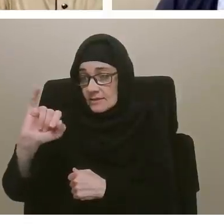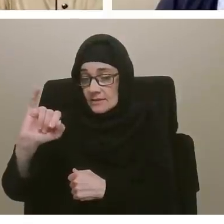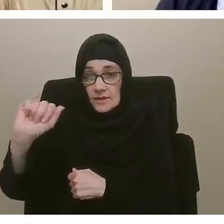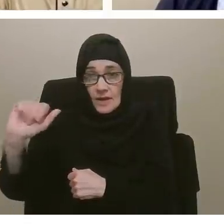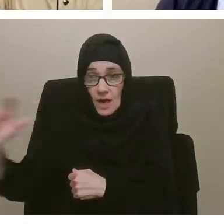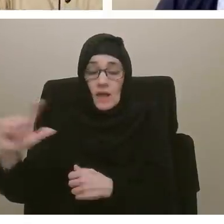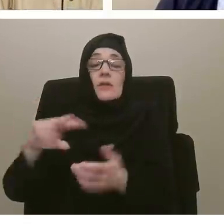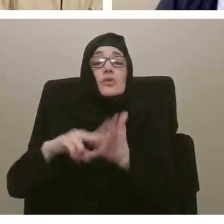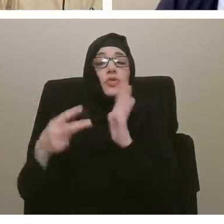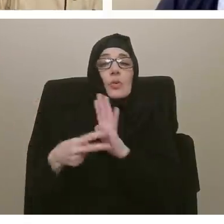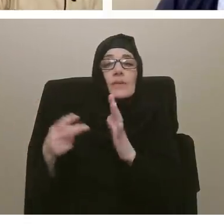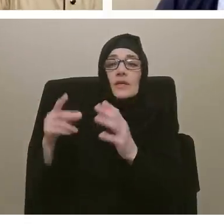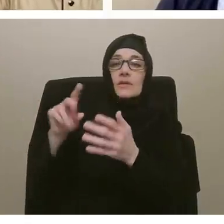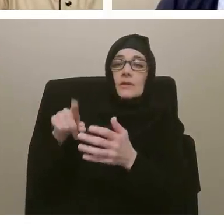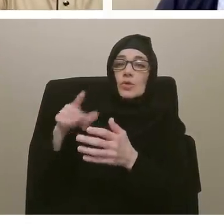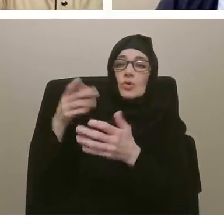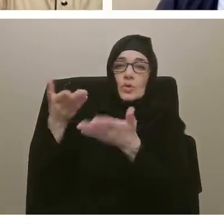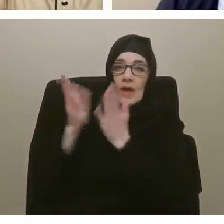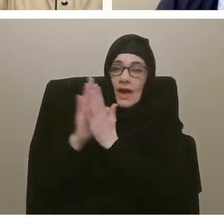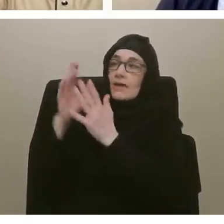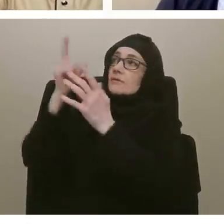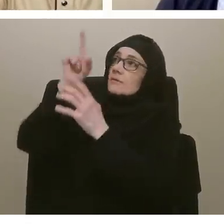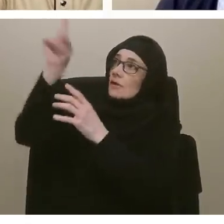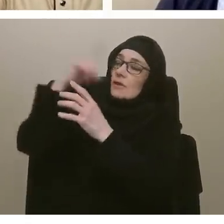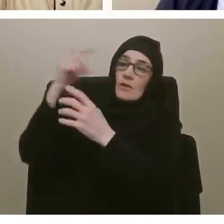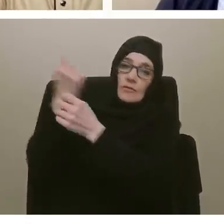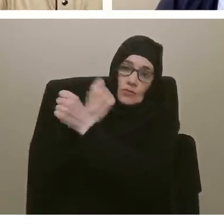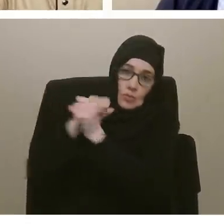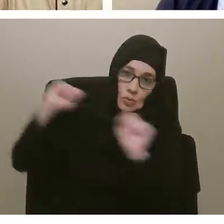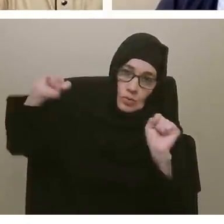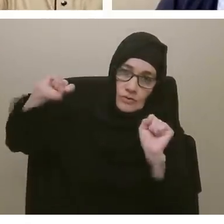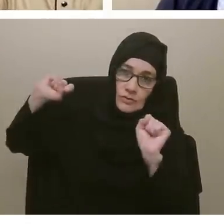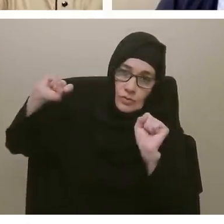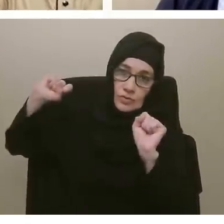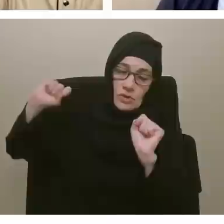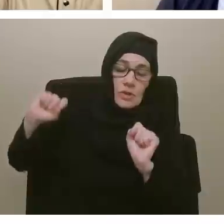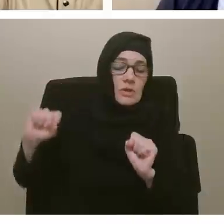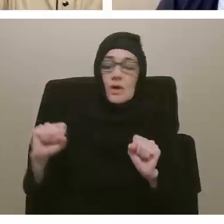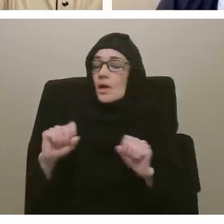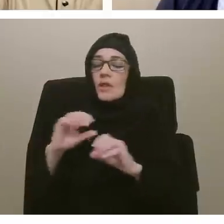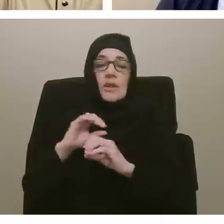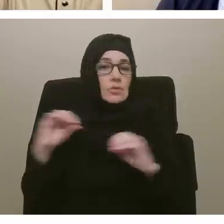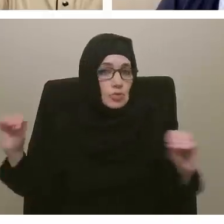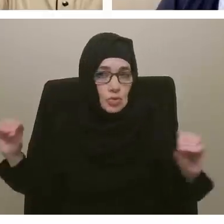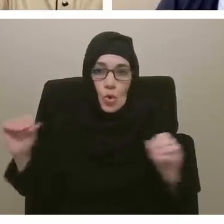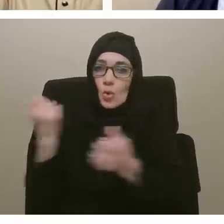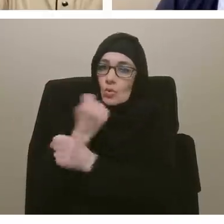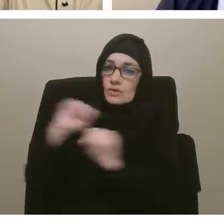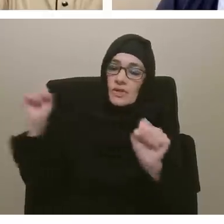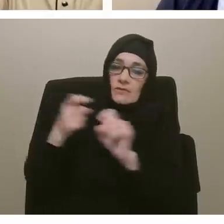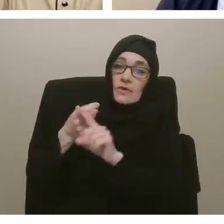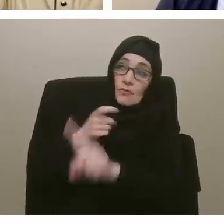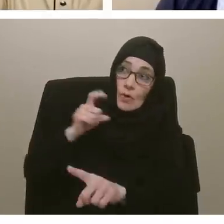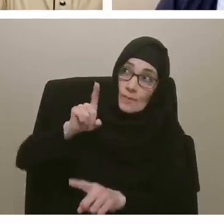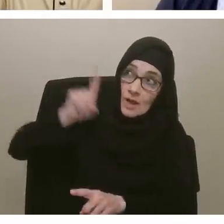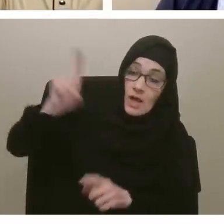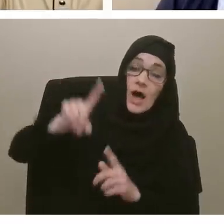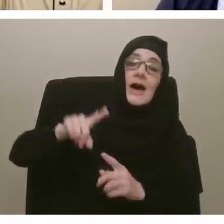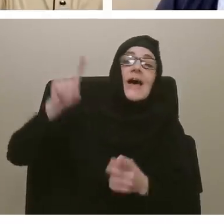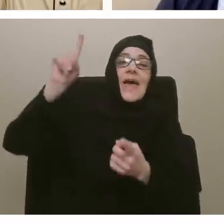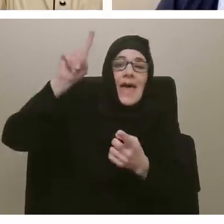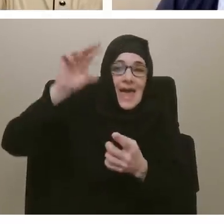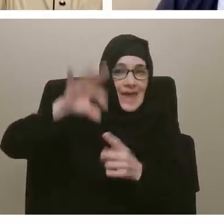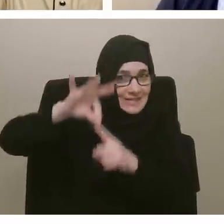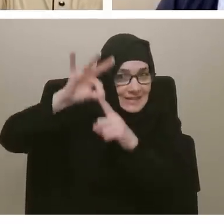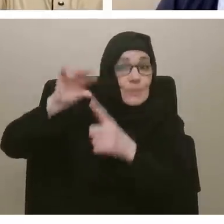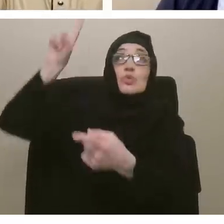subhanahu wa ta'ala, to whom there is no escape from except to. There is no refuge from Allah except to Allah subhanahu wa ta'ala. So we